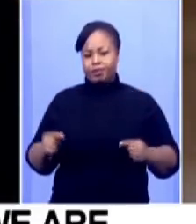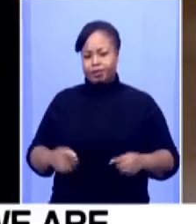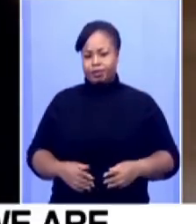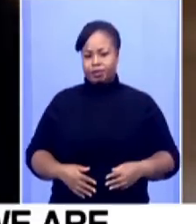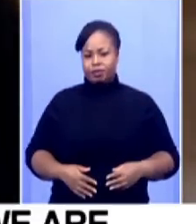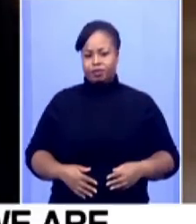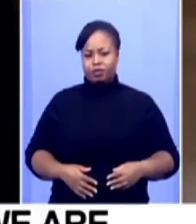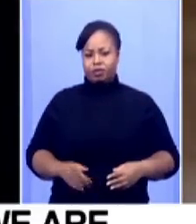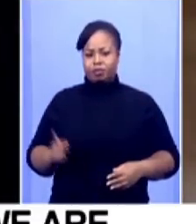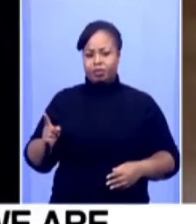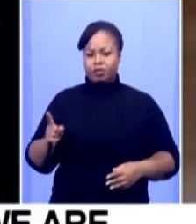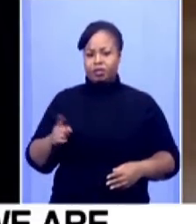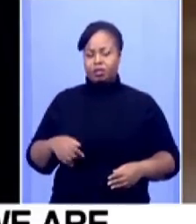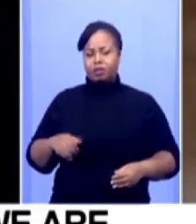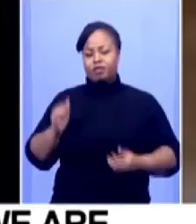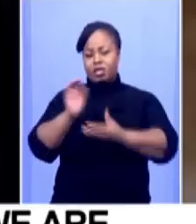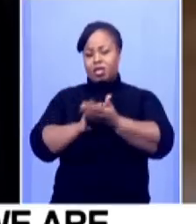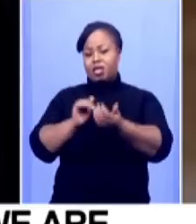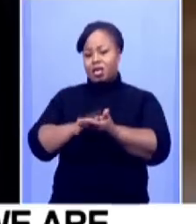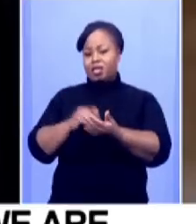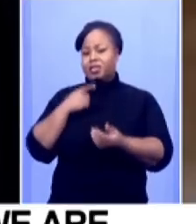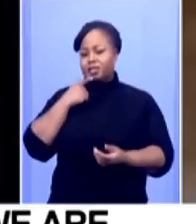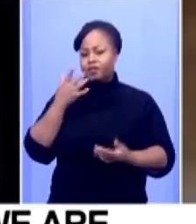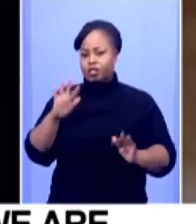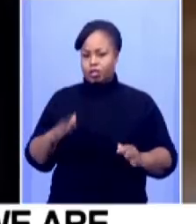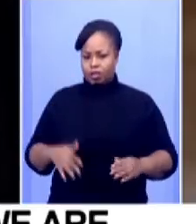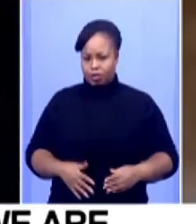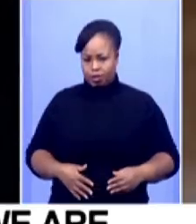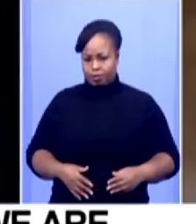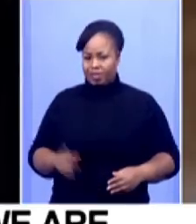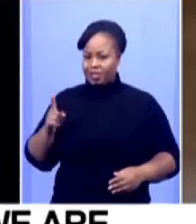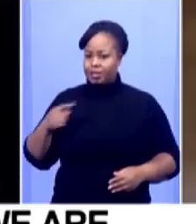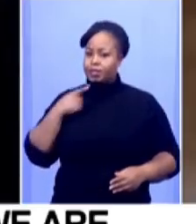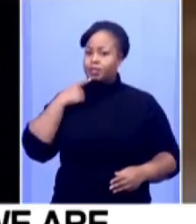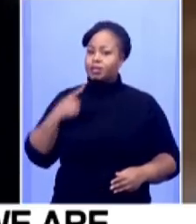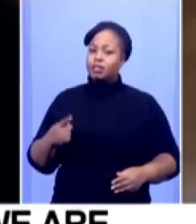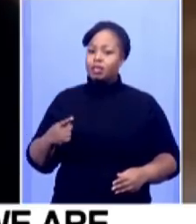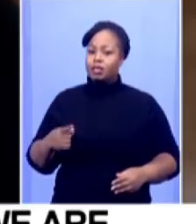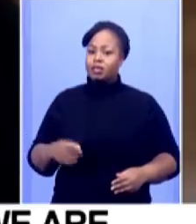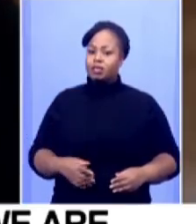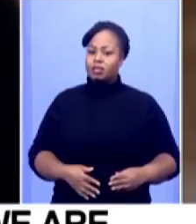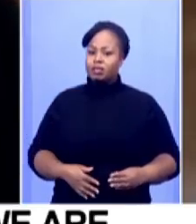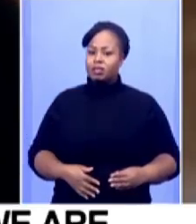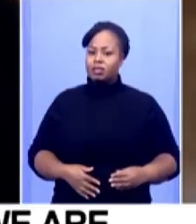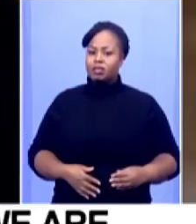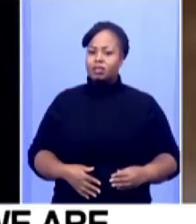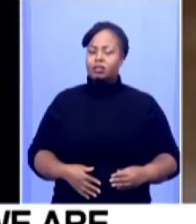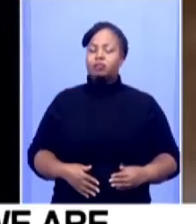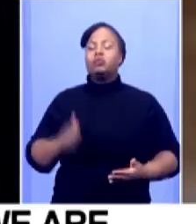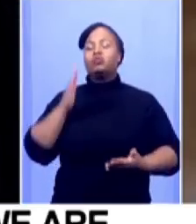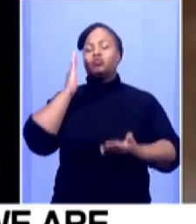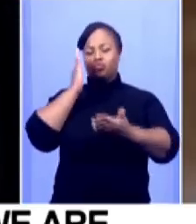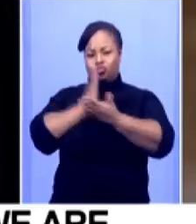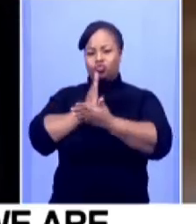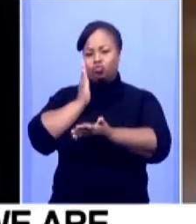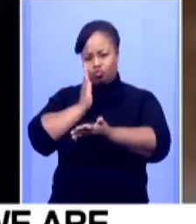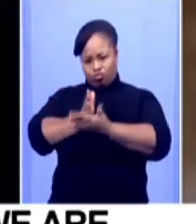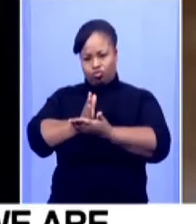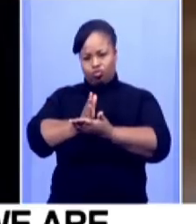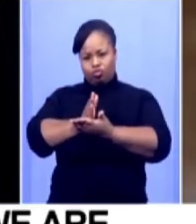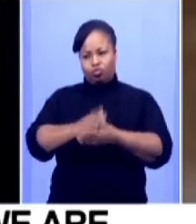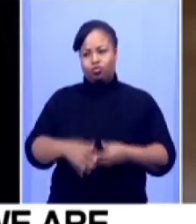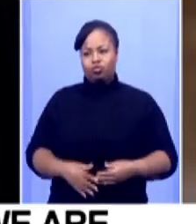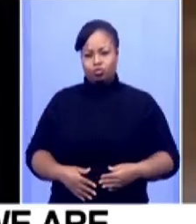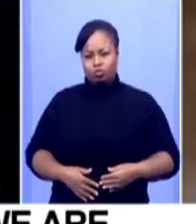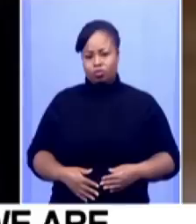the speech by Mr. Magashule, apart from to say he can be assured that